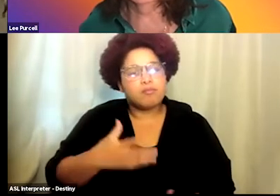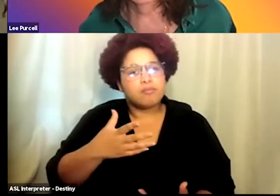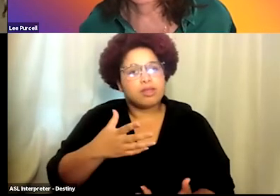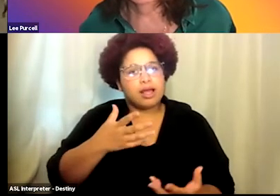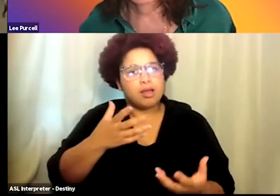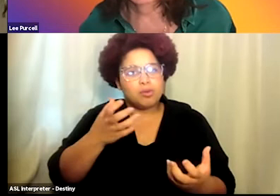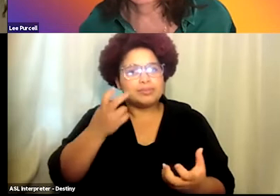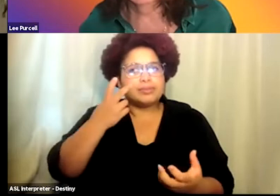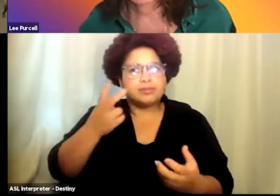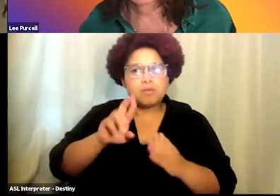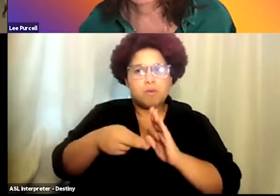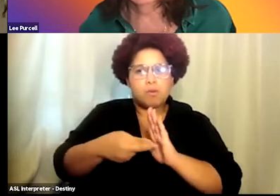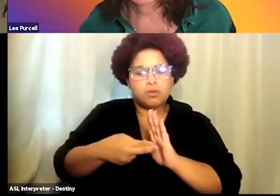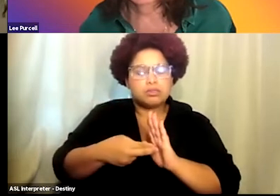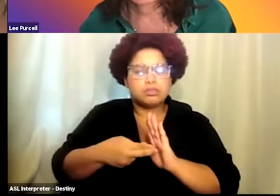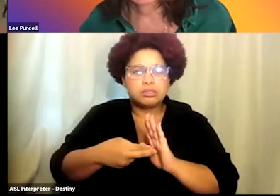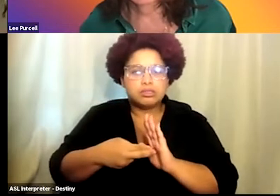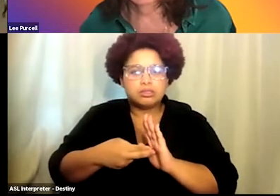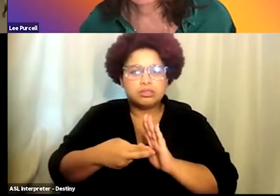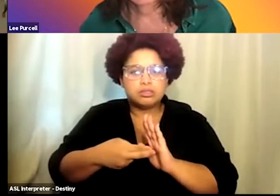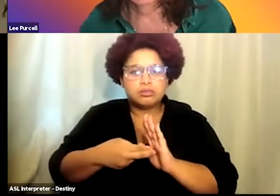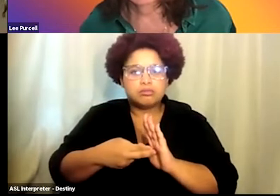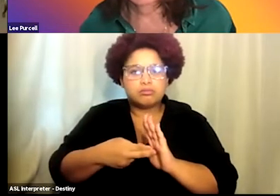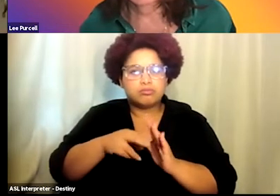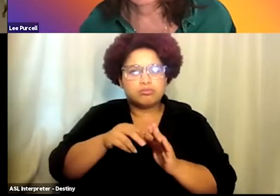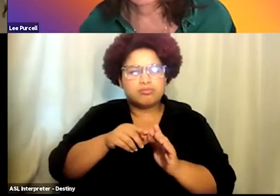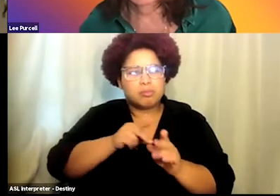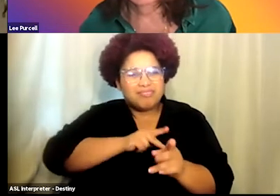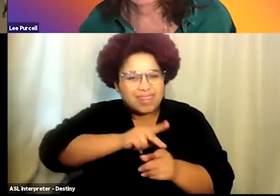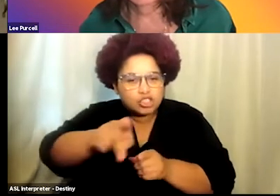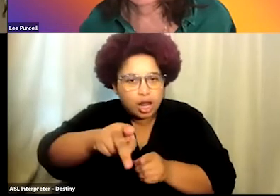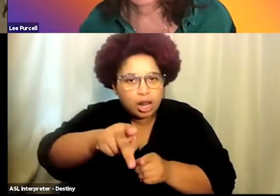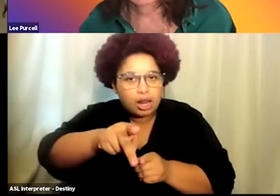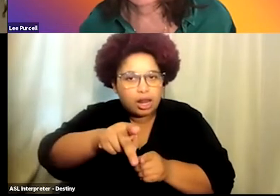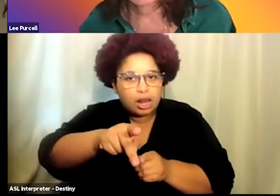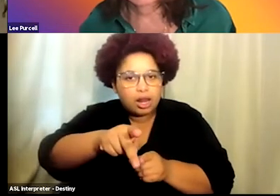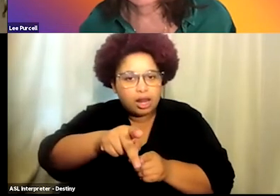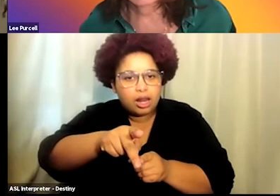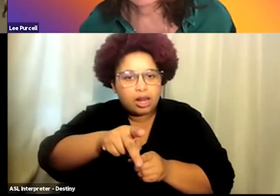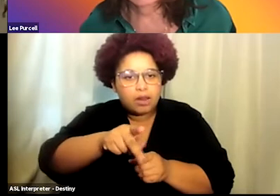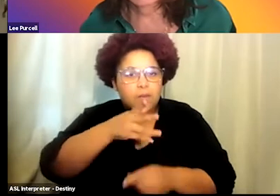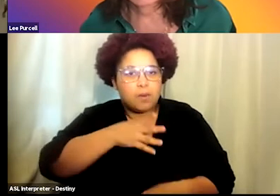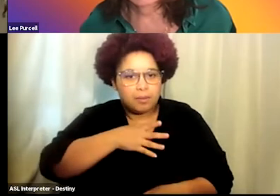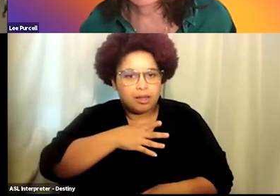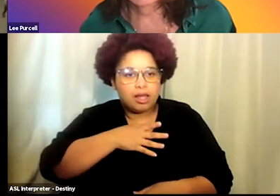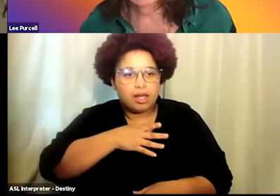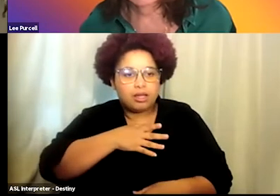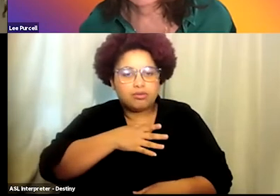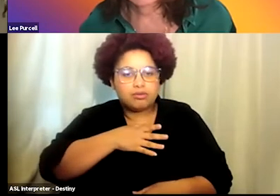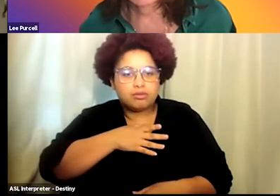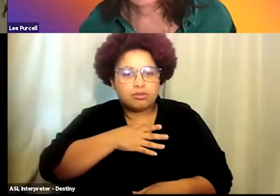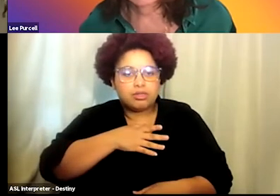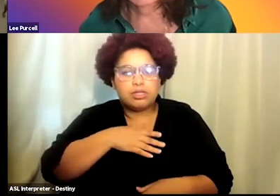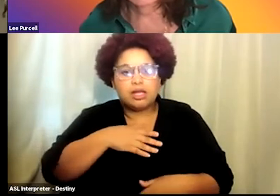have roles in that area of more a professional woman, rather than, you